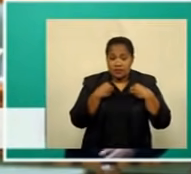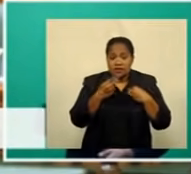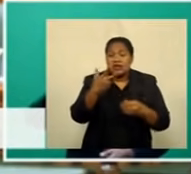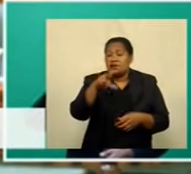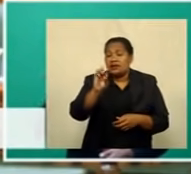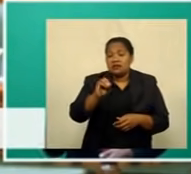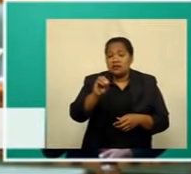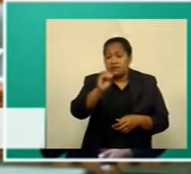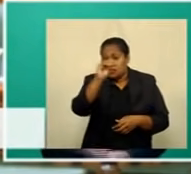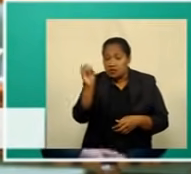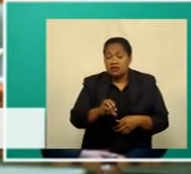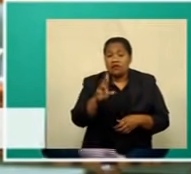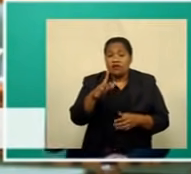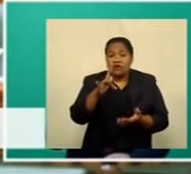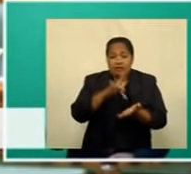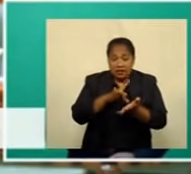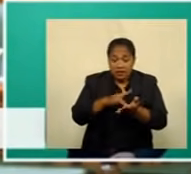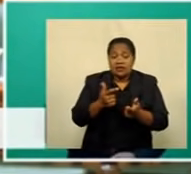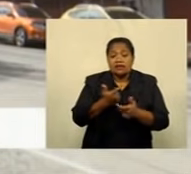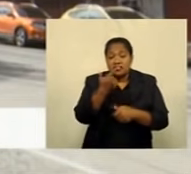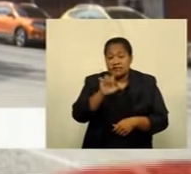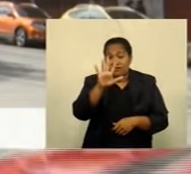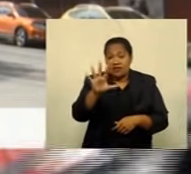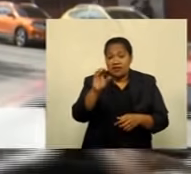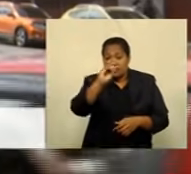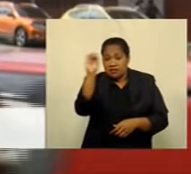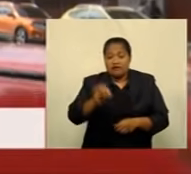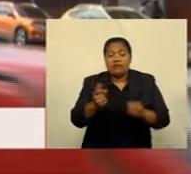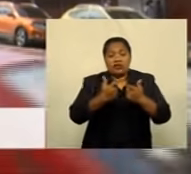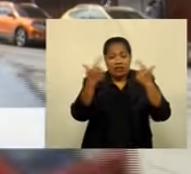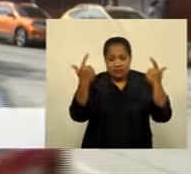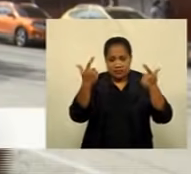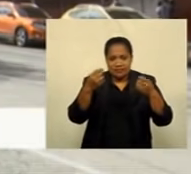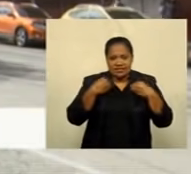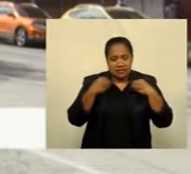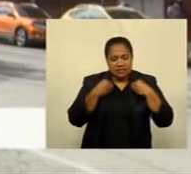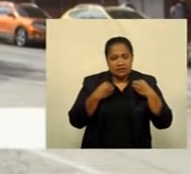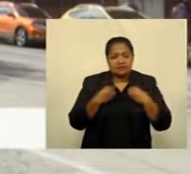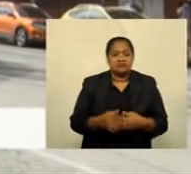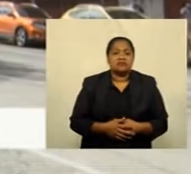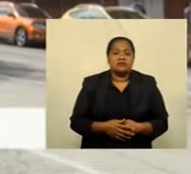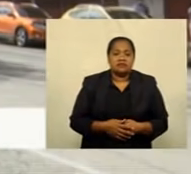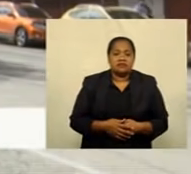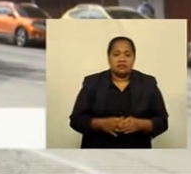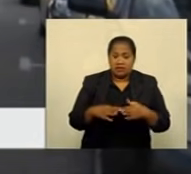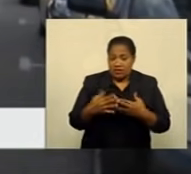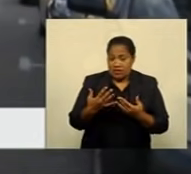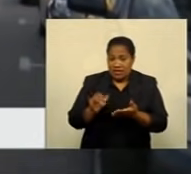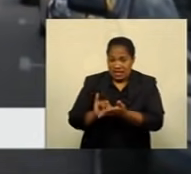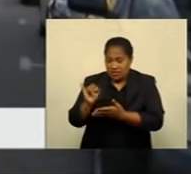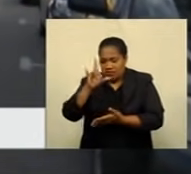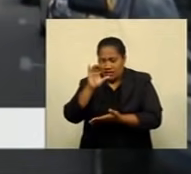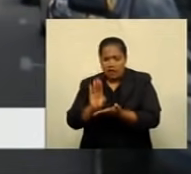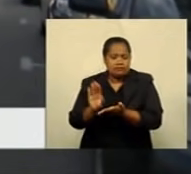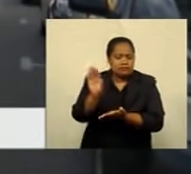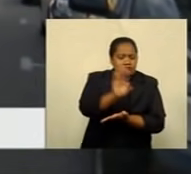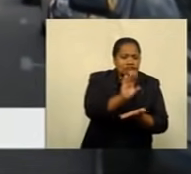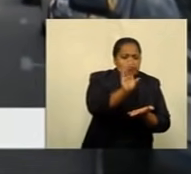businesses, and 75% for the larger businesses. The financial institutions can lend funds to businesses at a maximum rate